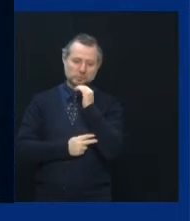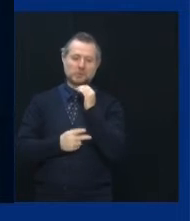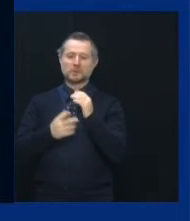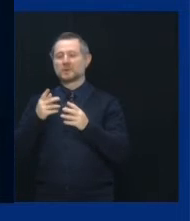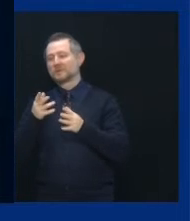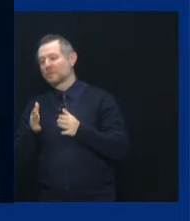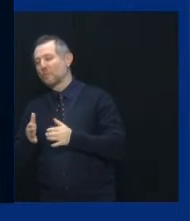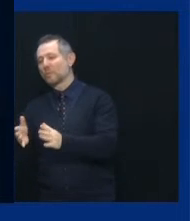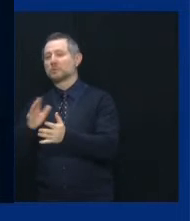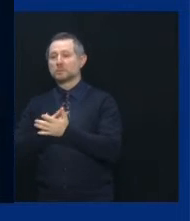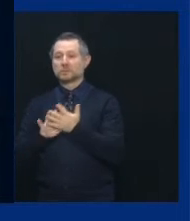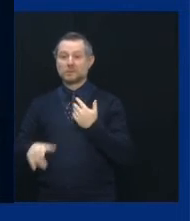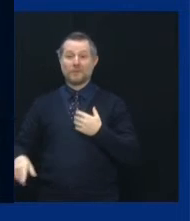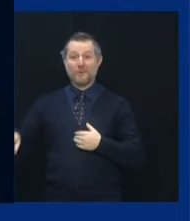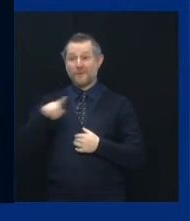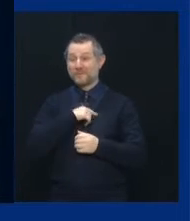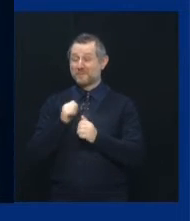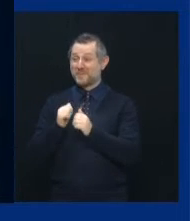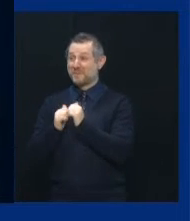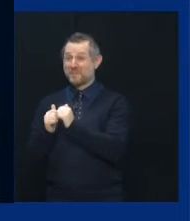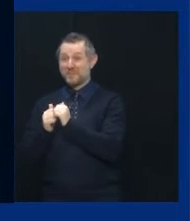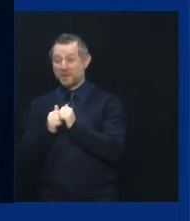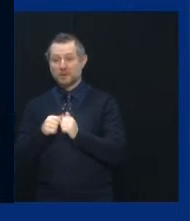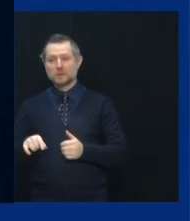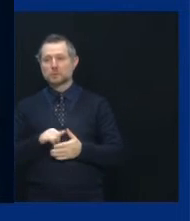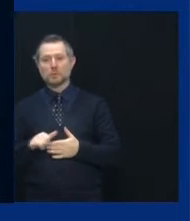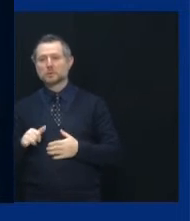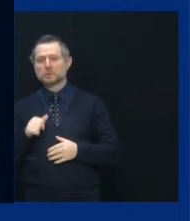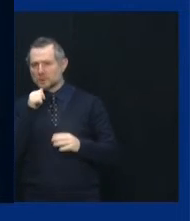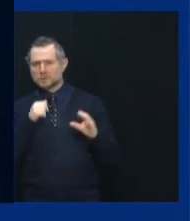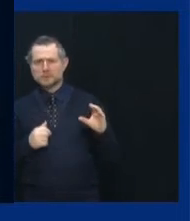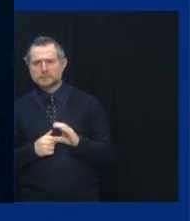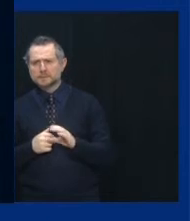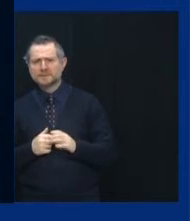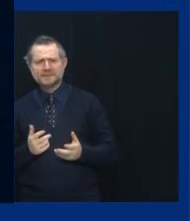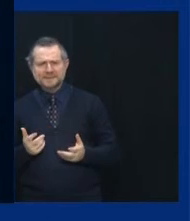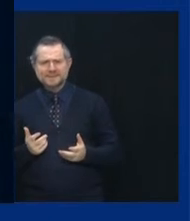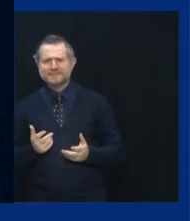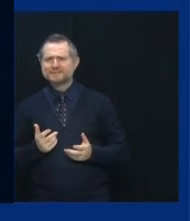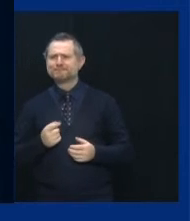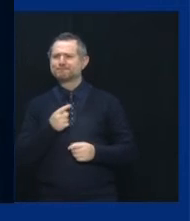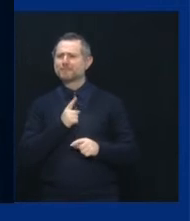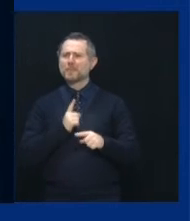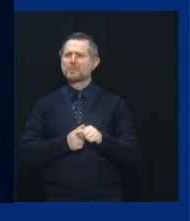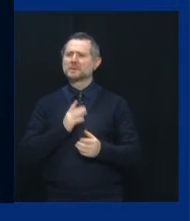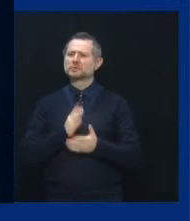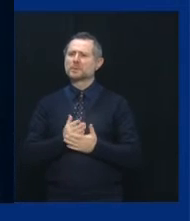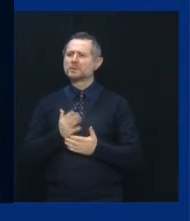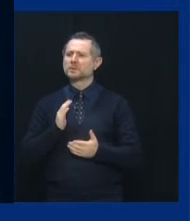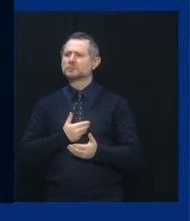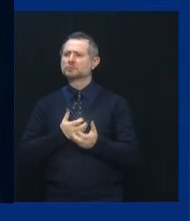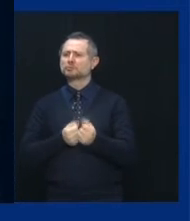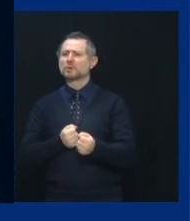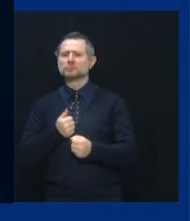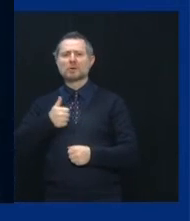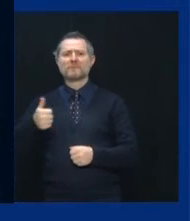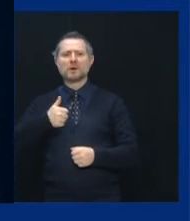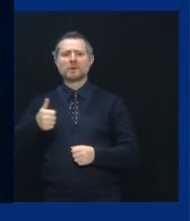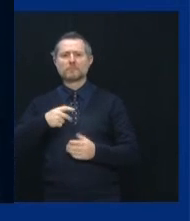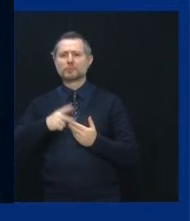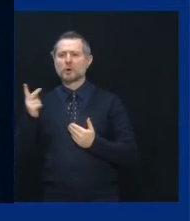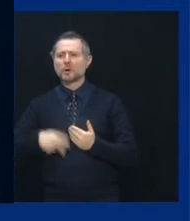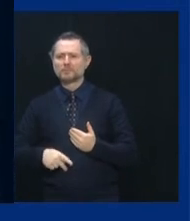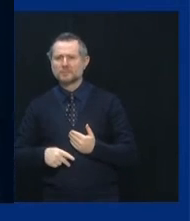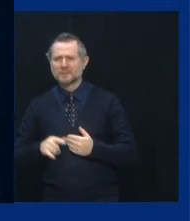funded, they didn't fund. They stopped the Trusted Traveler Program, which was illegal, and then lied about it, and got caught by